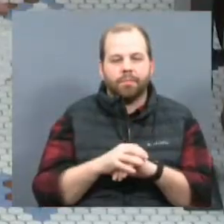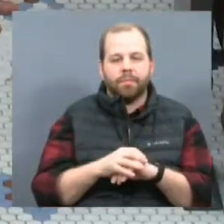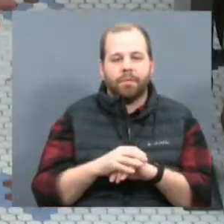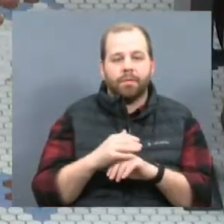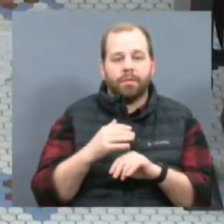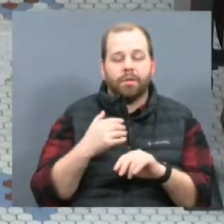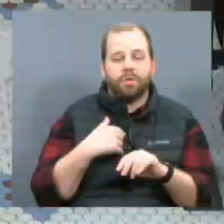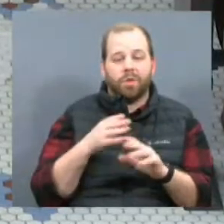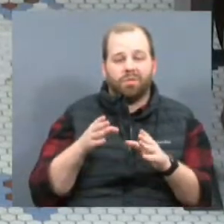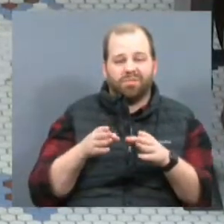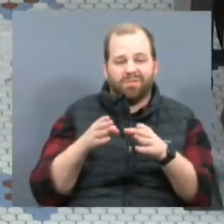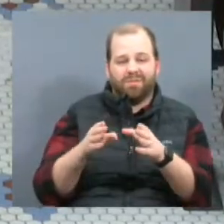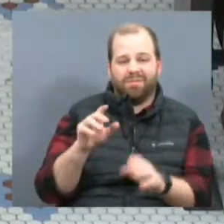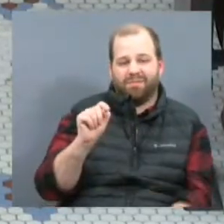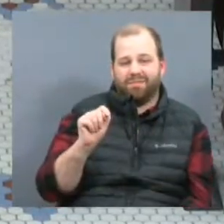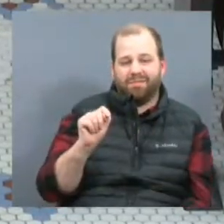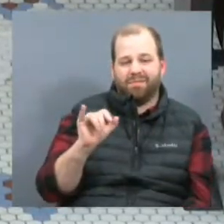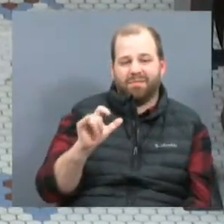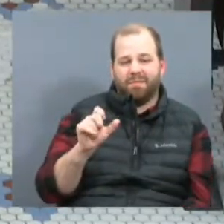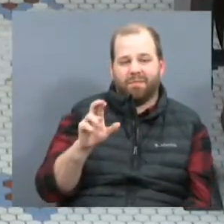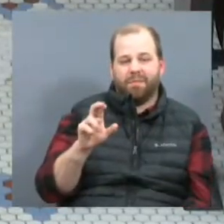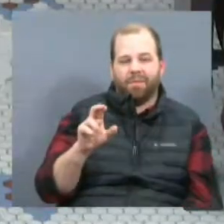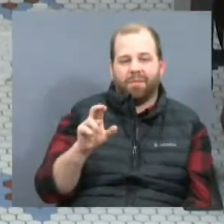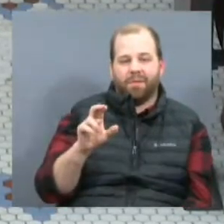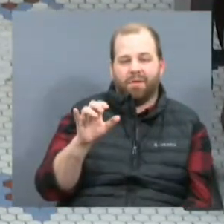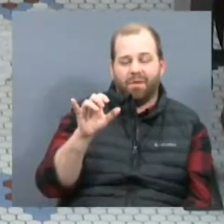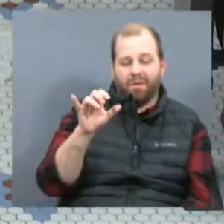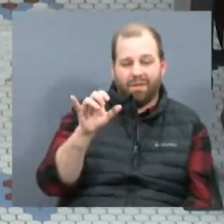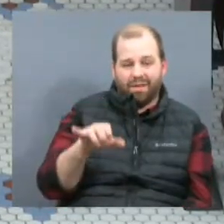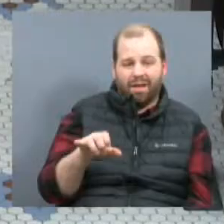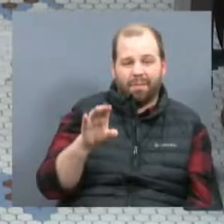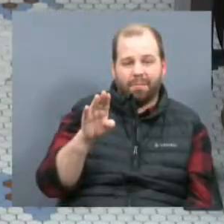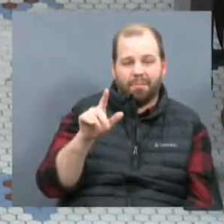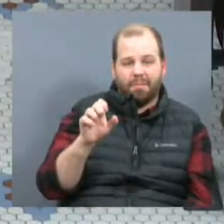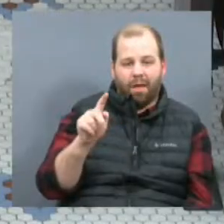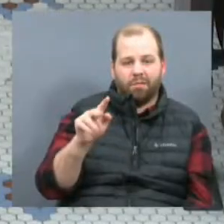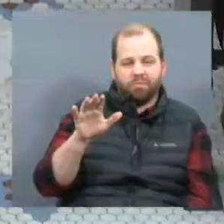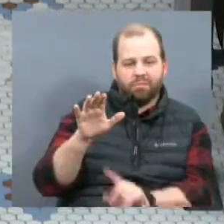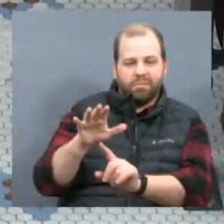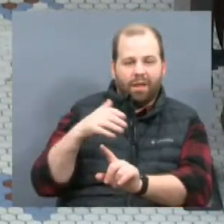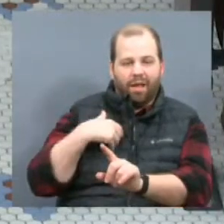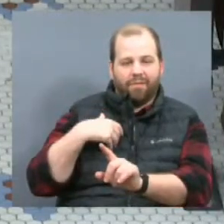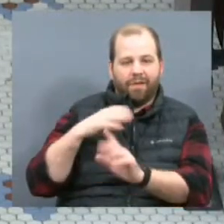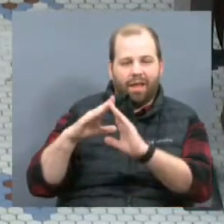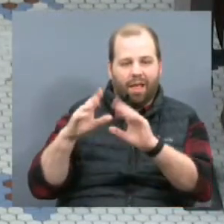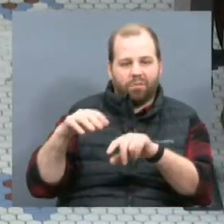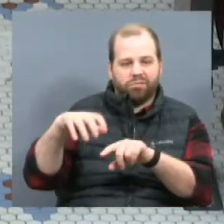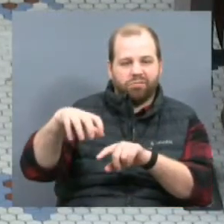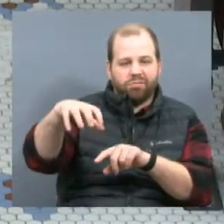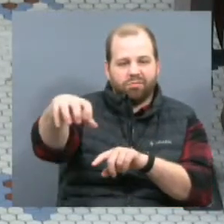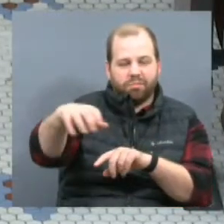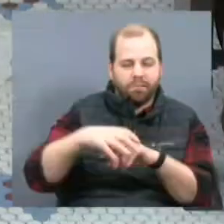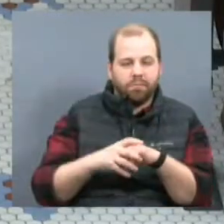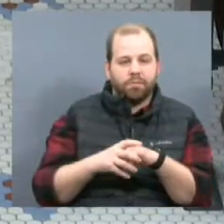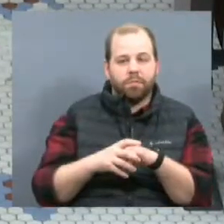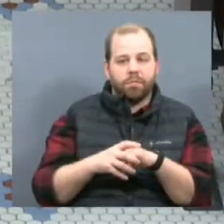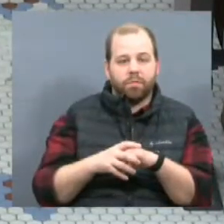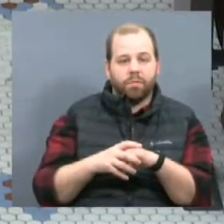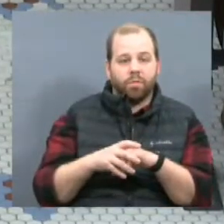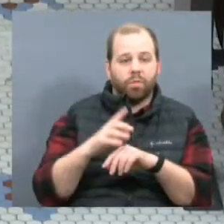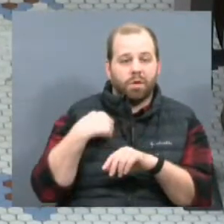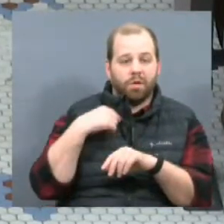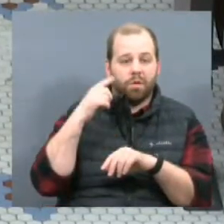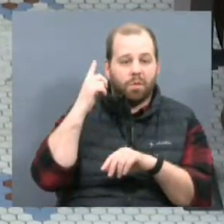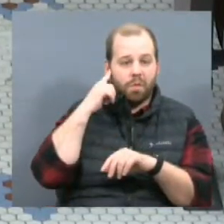down Tyler Street on that 1000 block. We learned of them being destroyed, and we